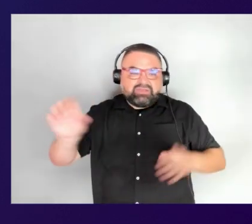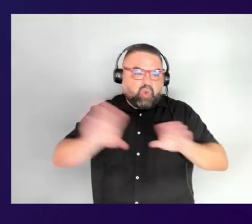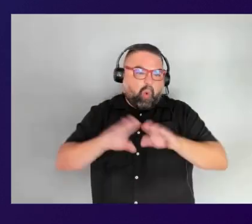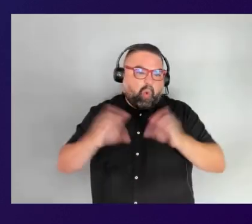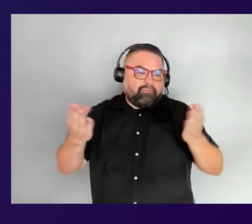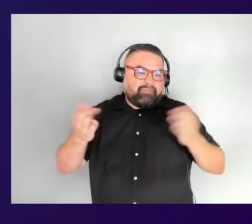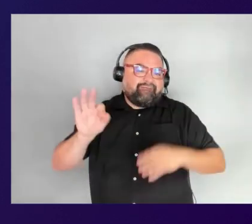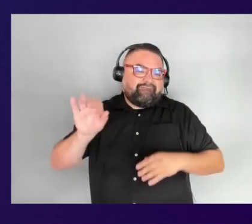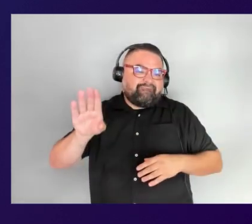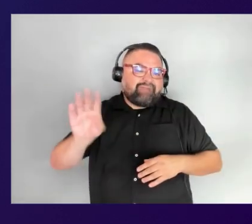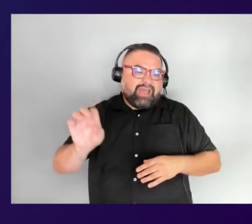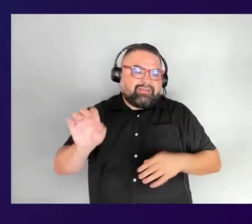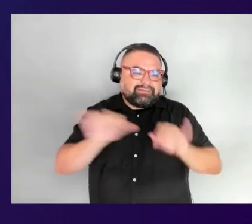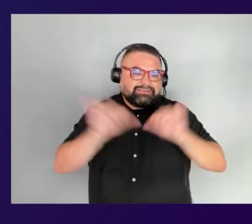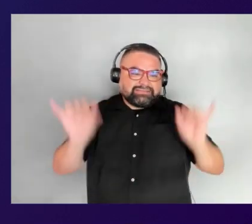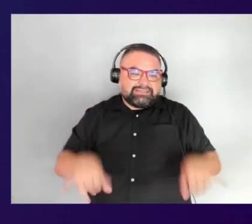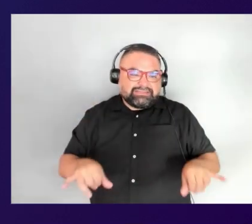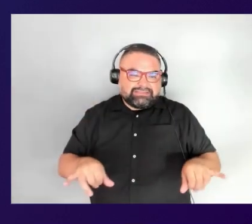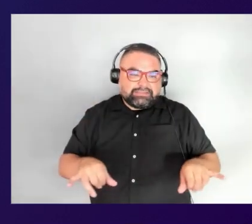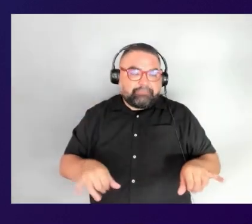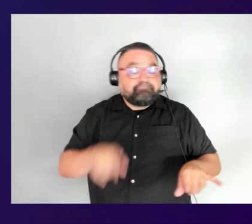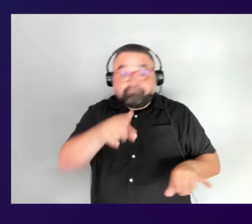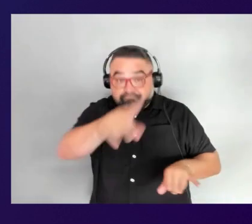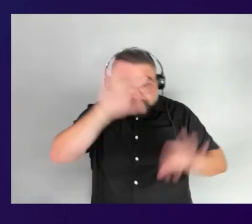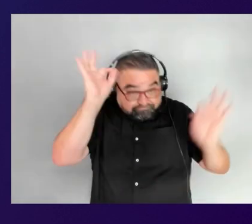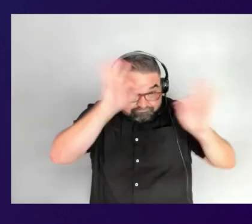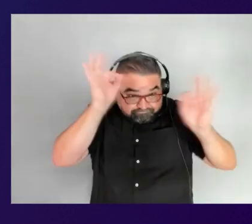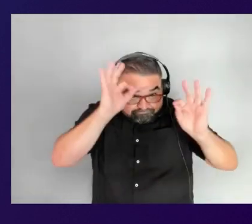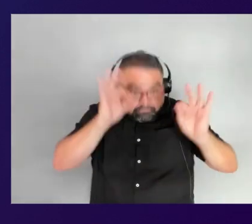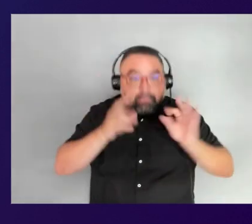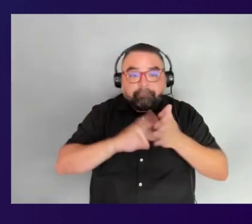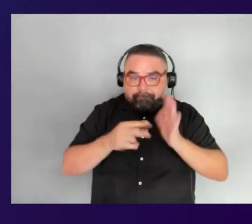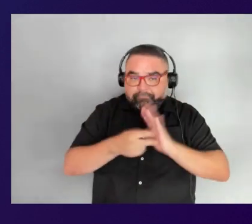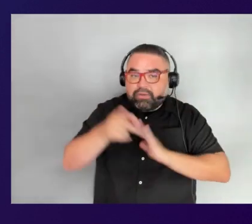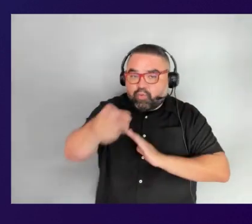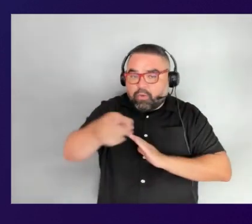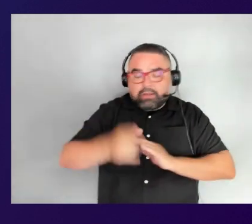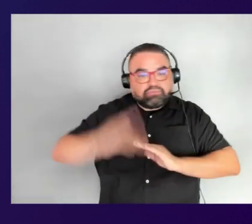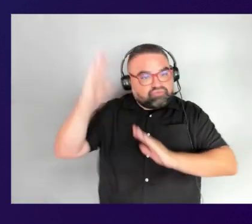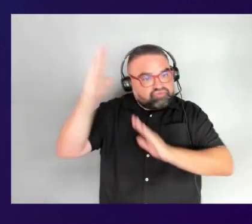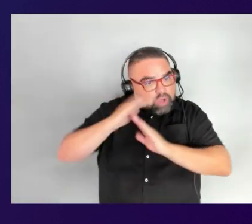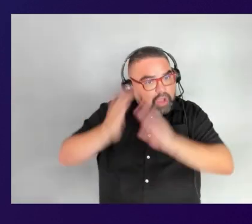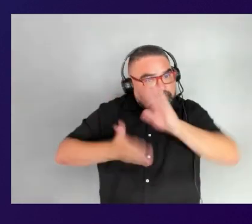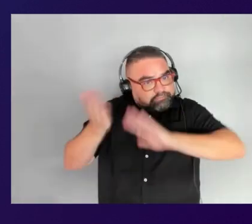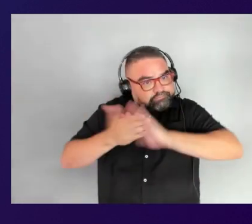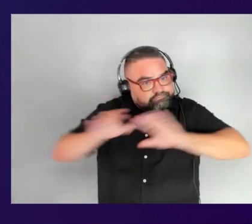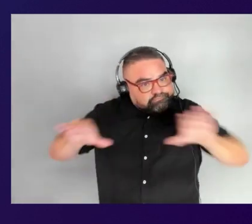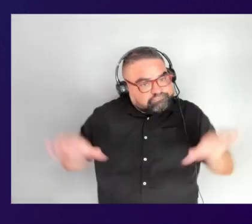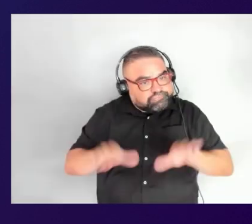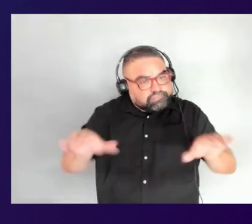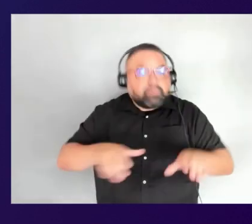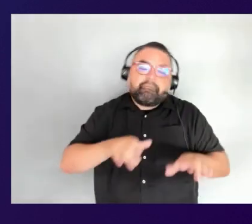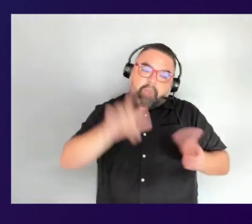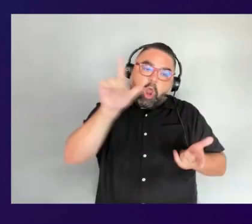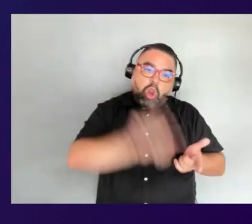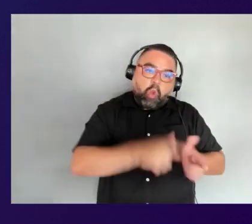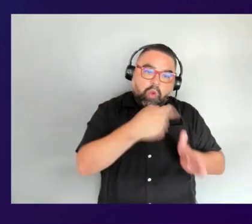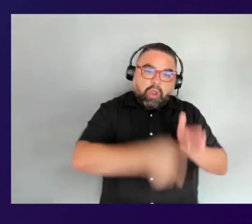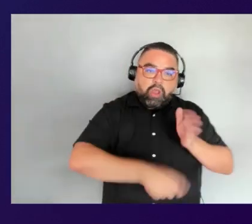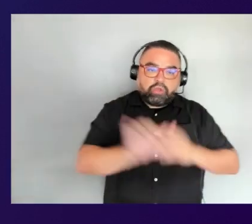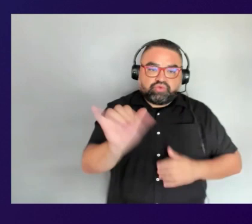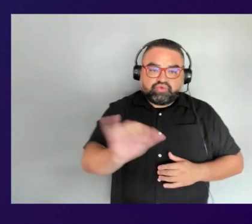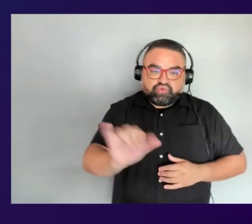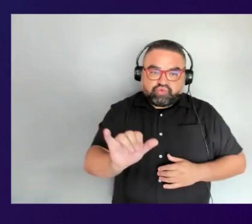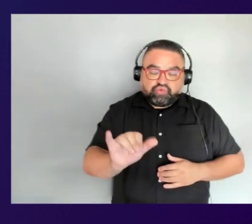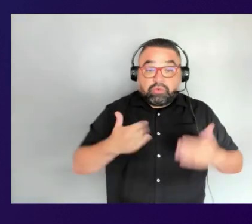with OpenZFS, it's a file system that's really optimized to deliver high performance at a low price point. It has a number of